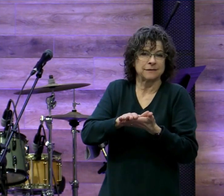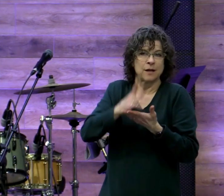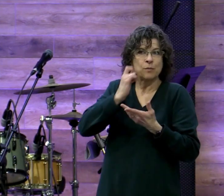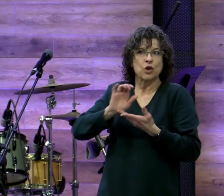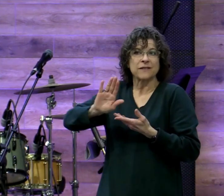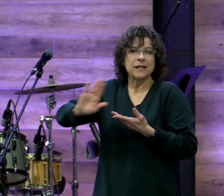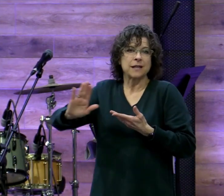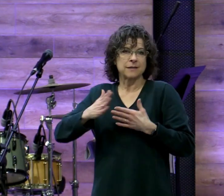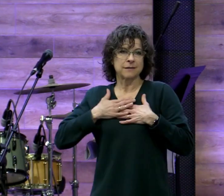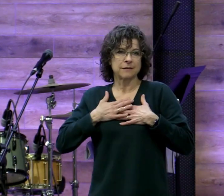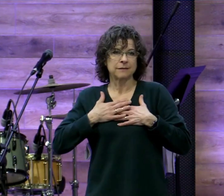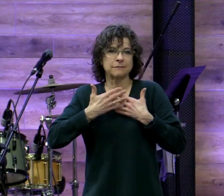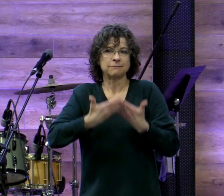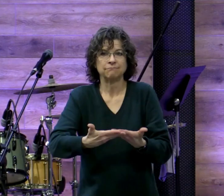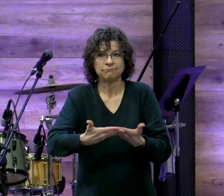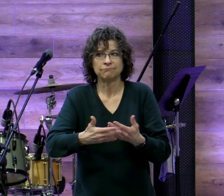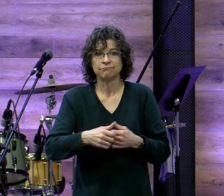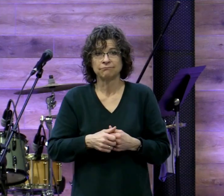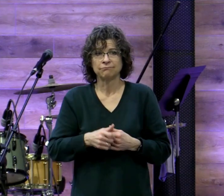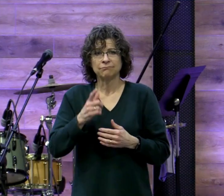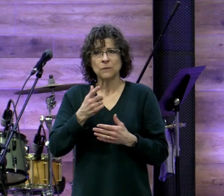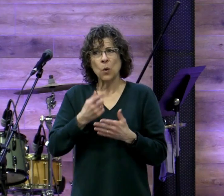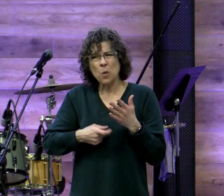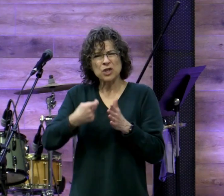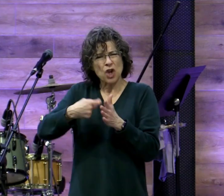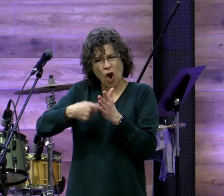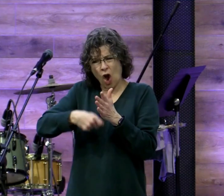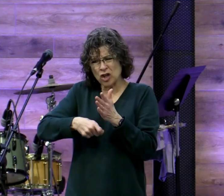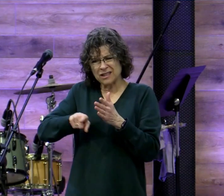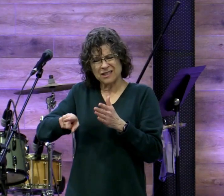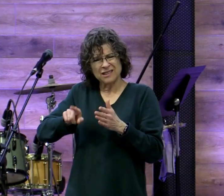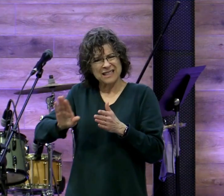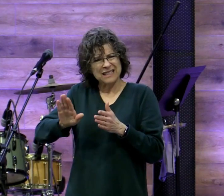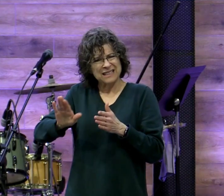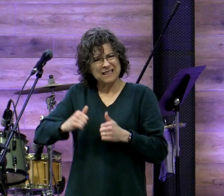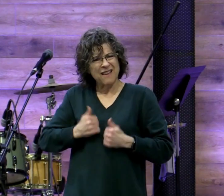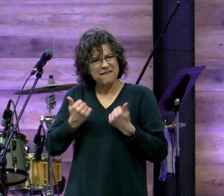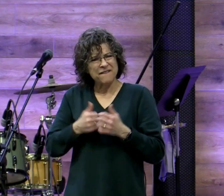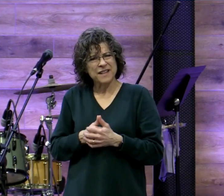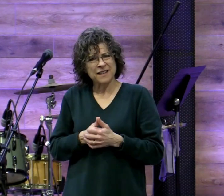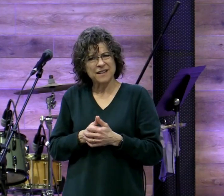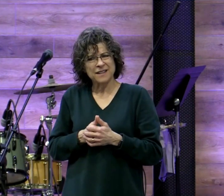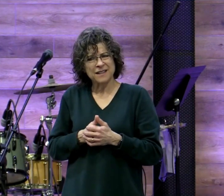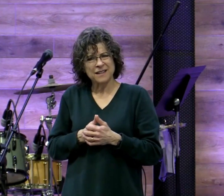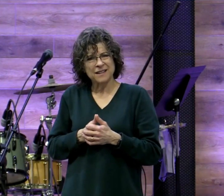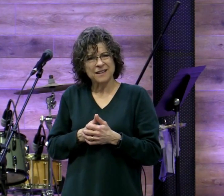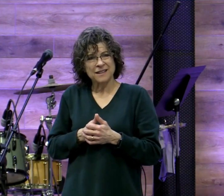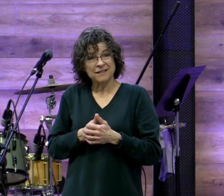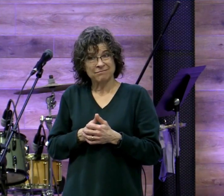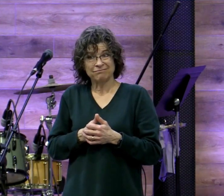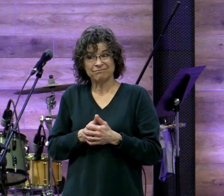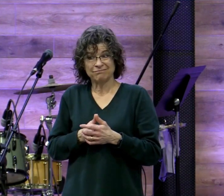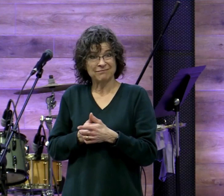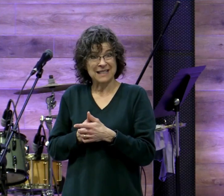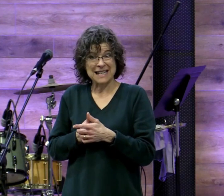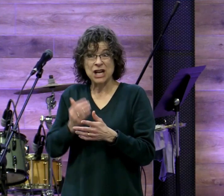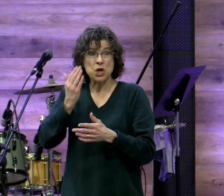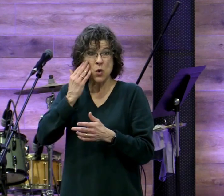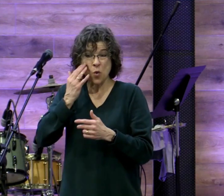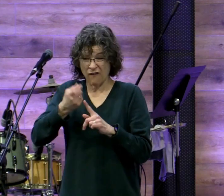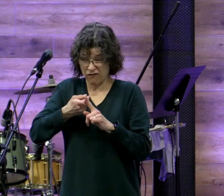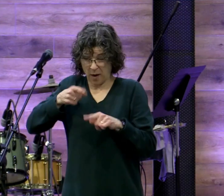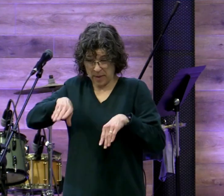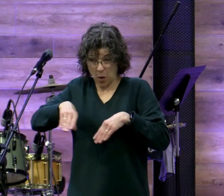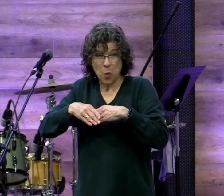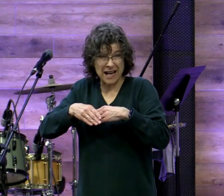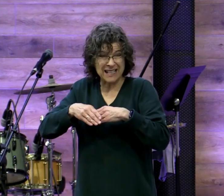Consider what it cost Jesus to provide the wine of feasting at this wedding. It set into motion events